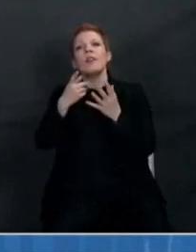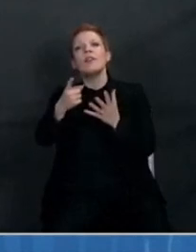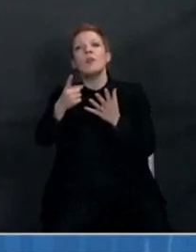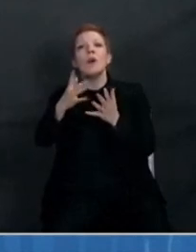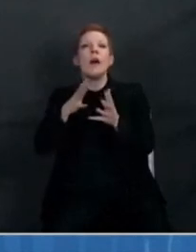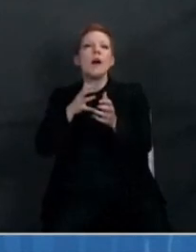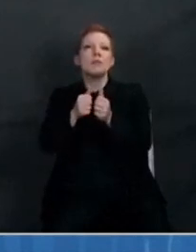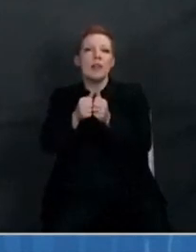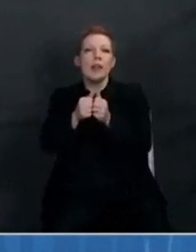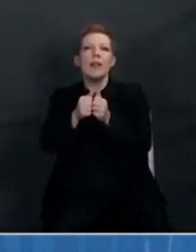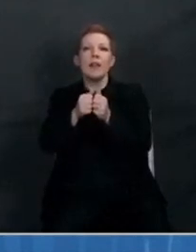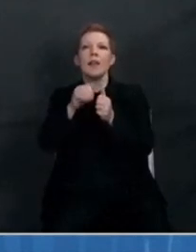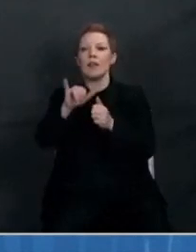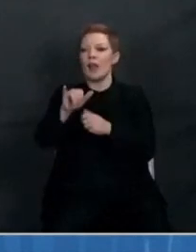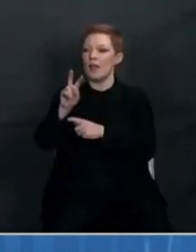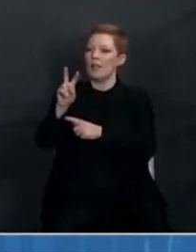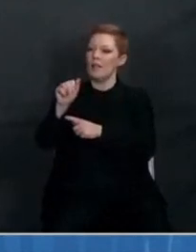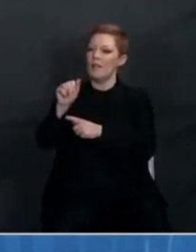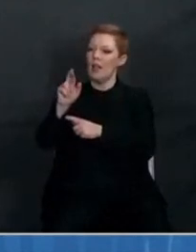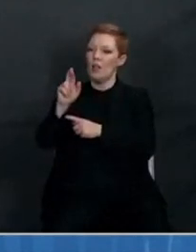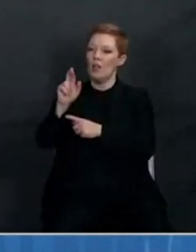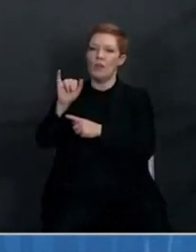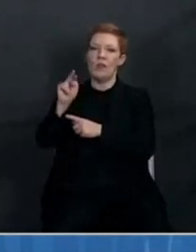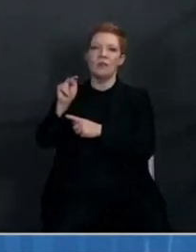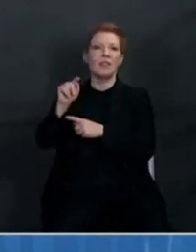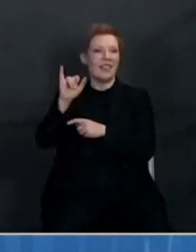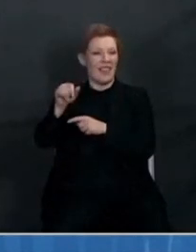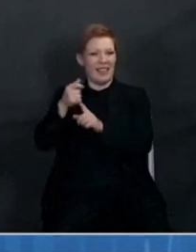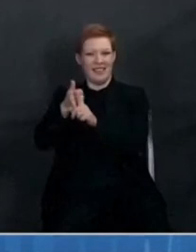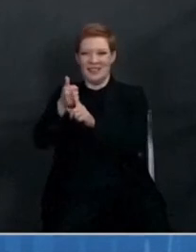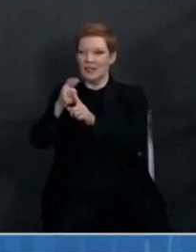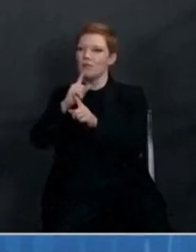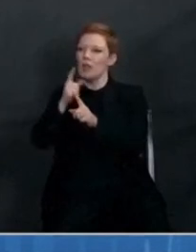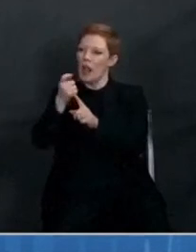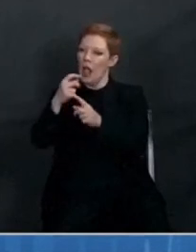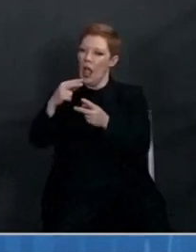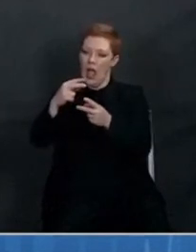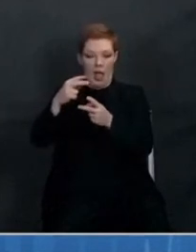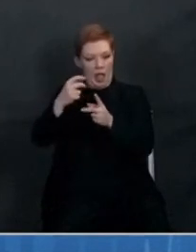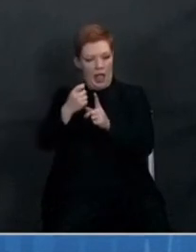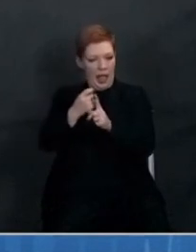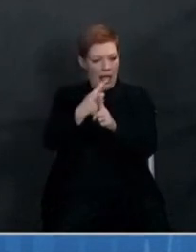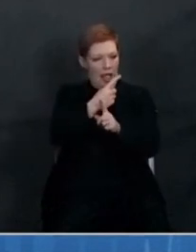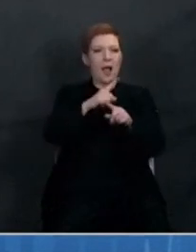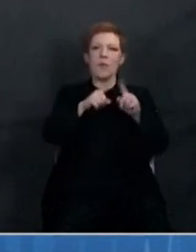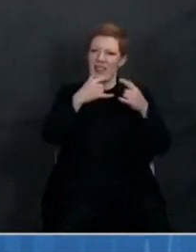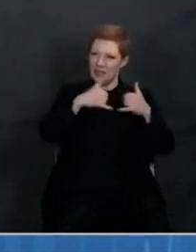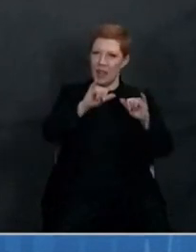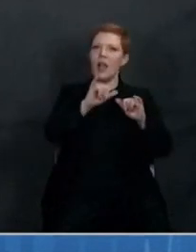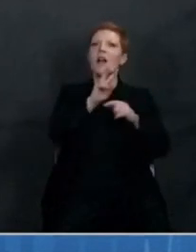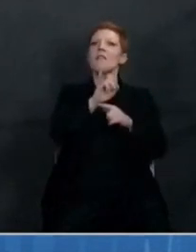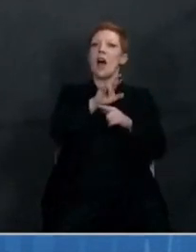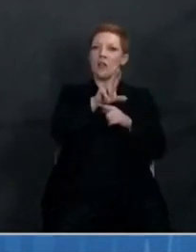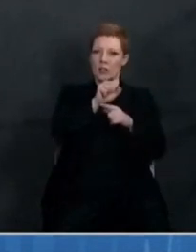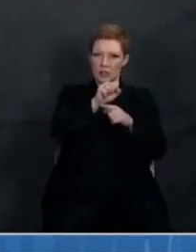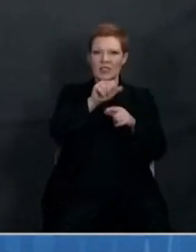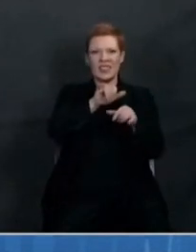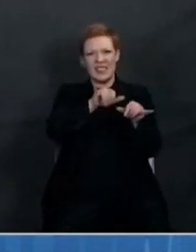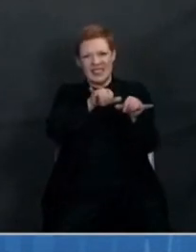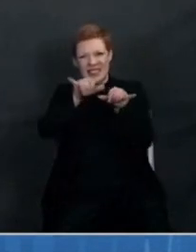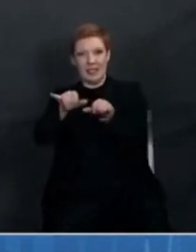surveillance. Variants remain a great concern, and we continue to detect them in the United States, with at least 33